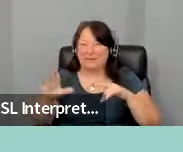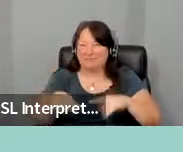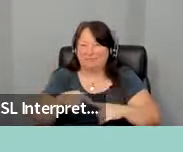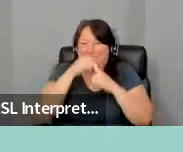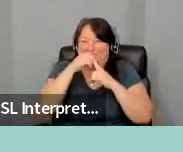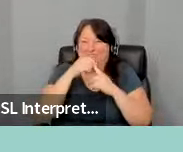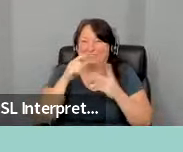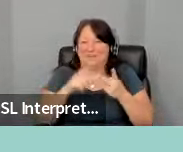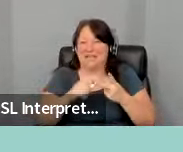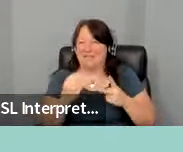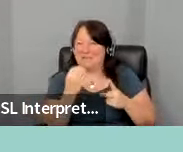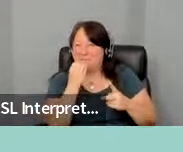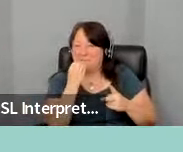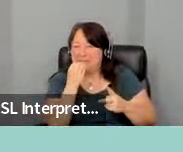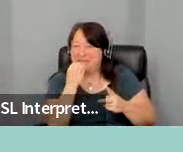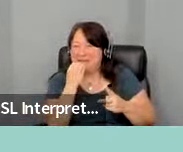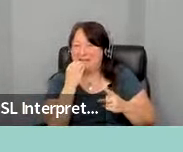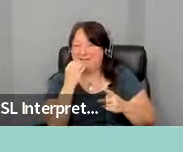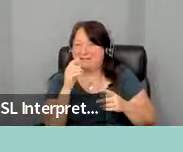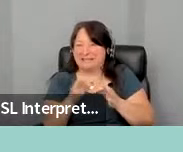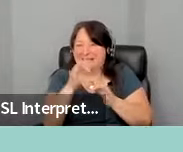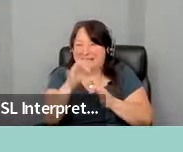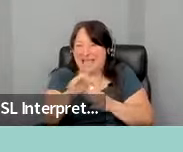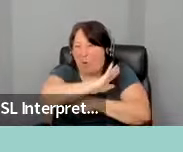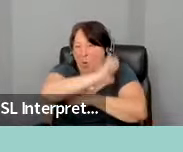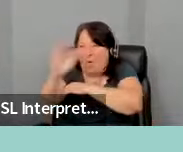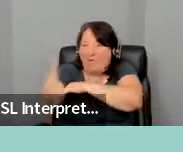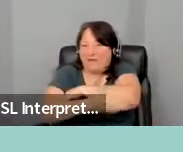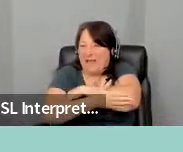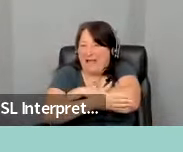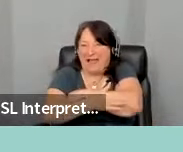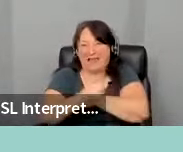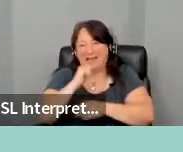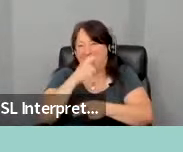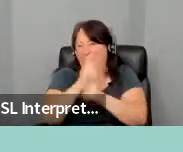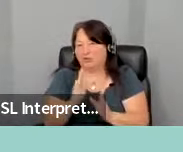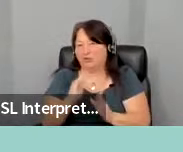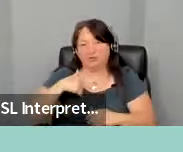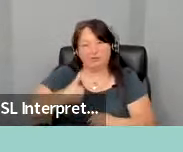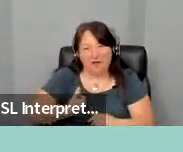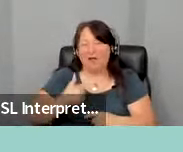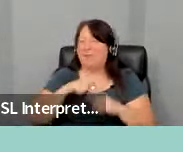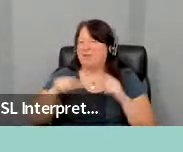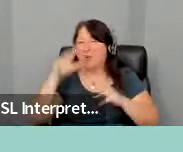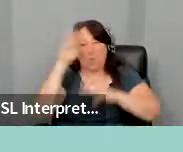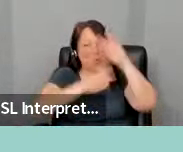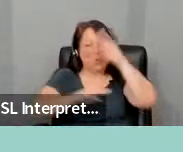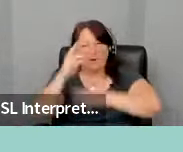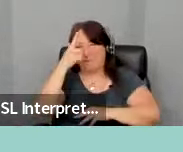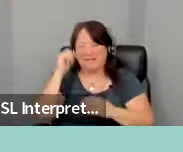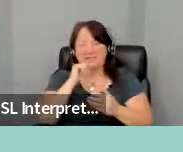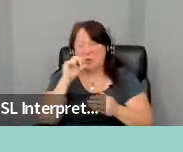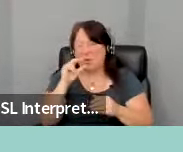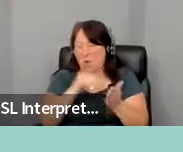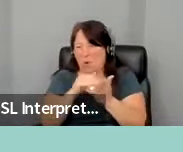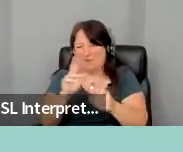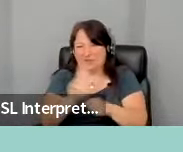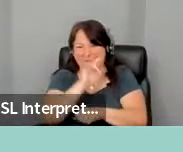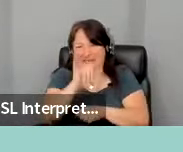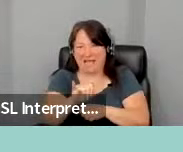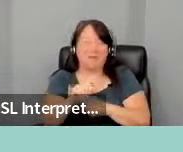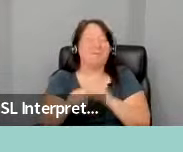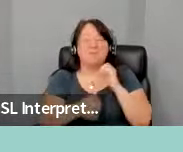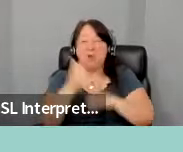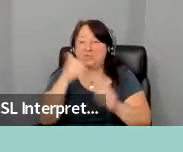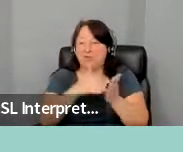is delayed on an overnight location by no fault of the producer. Wouldn't worry about those too much. They're not the commonly used one. The commonly used grace